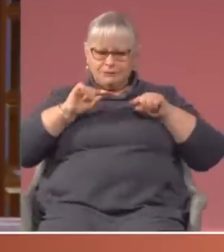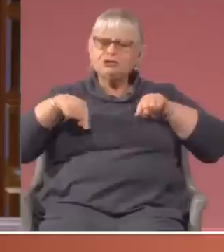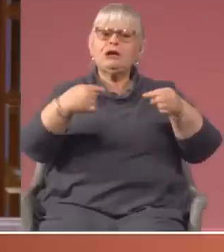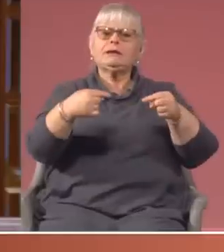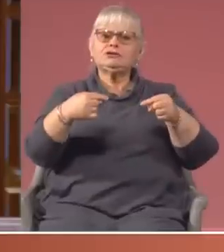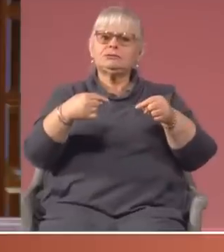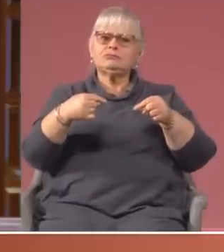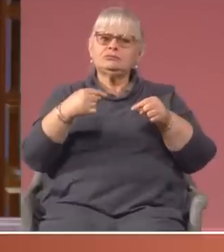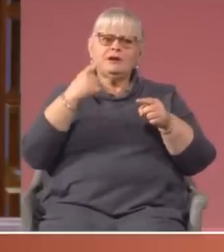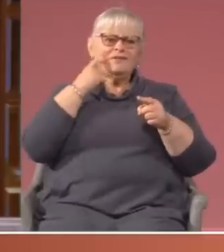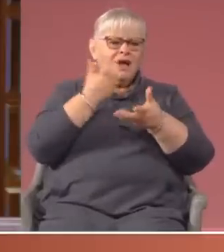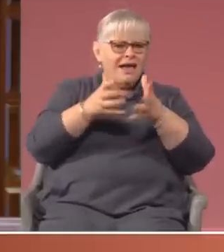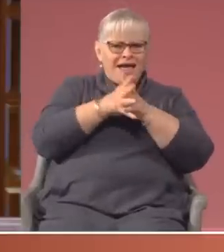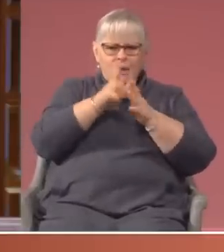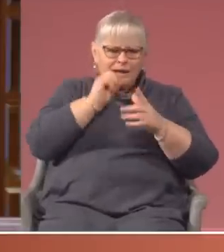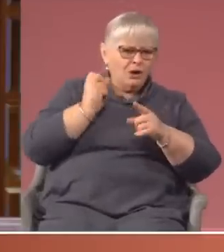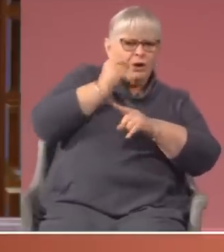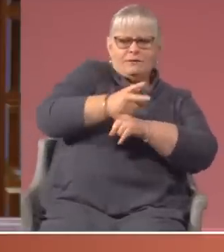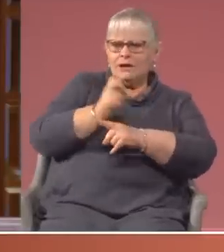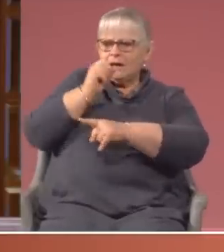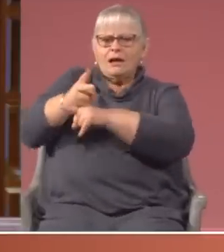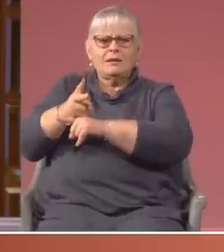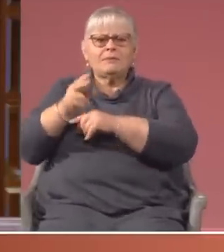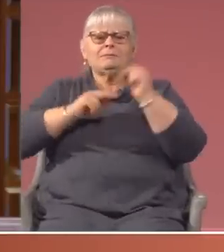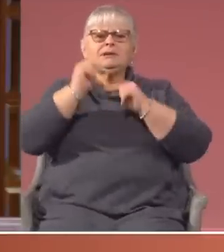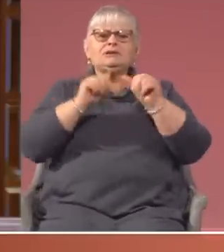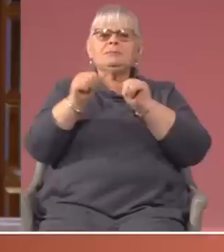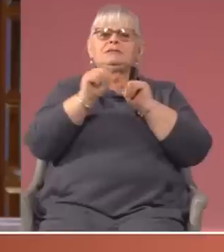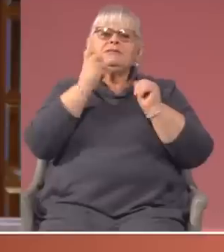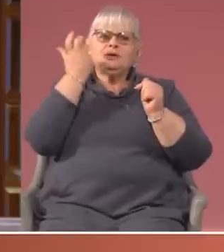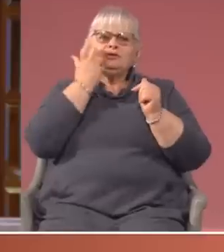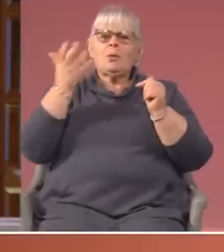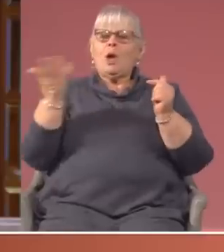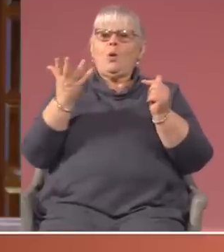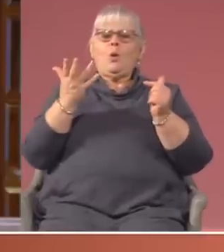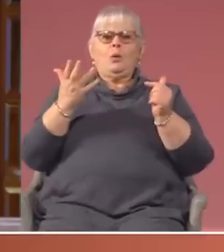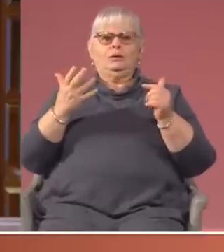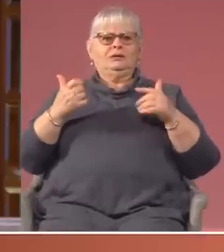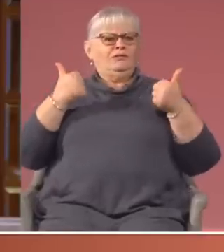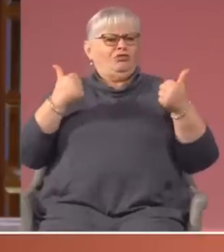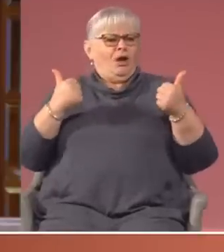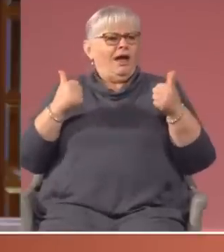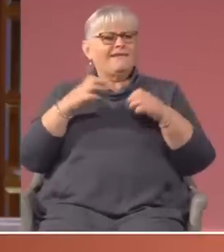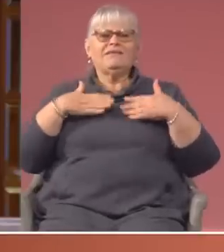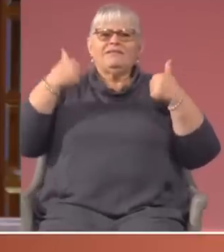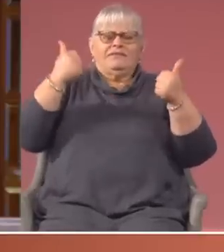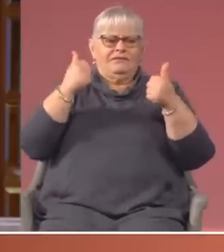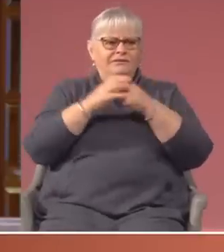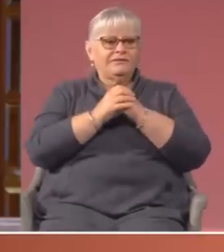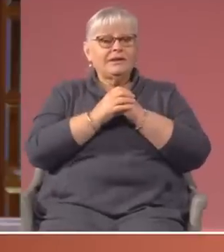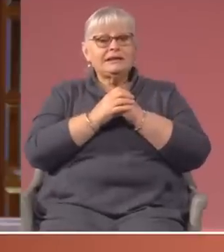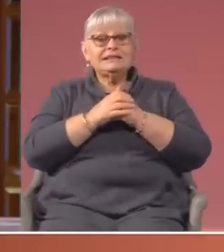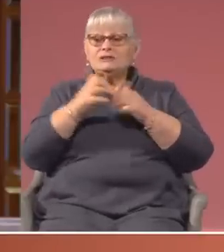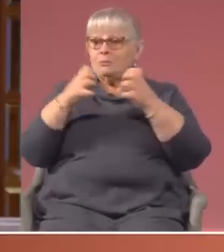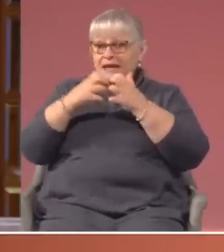to find ways to build the kind of future where we can all thrive. I stand here as a result of the work of many